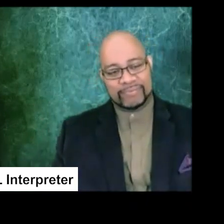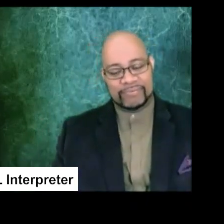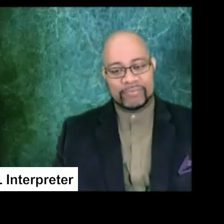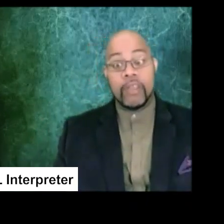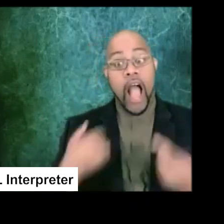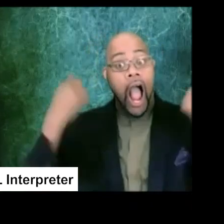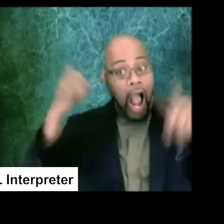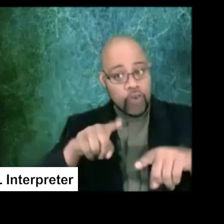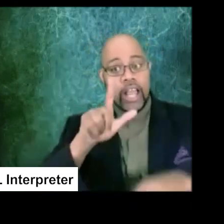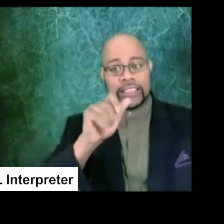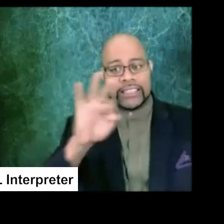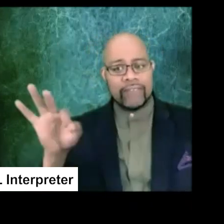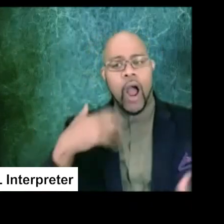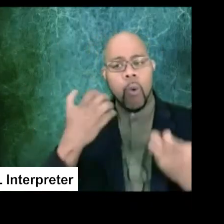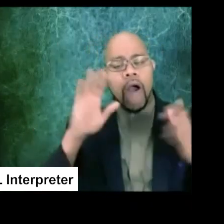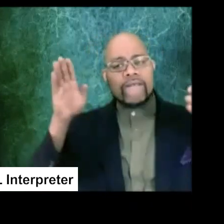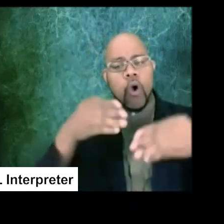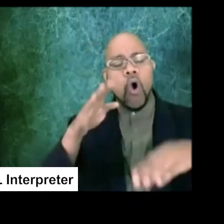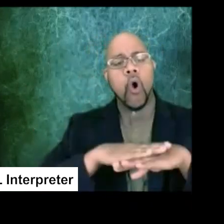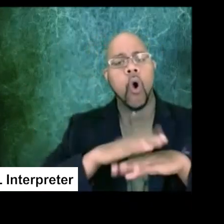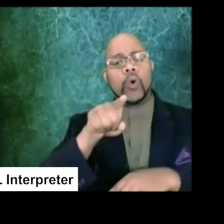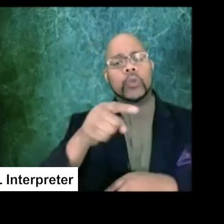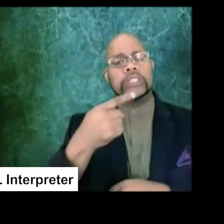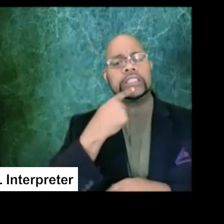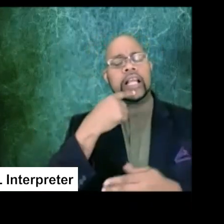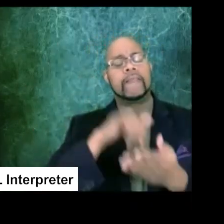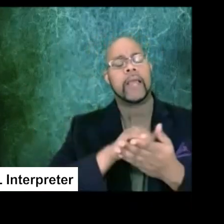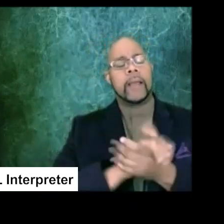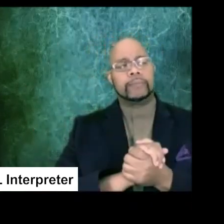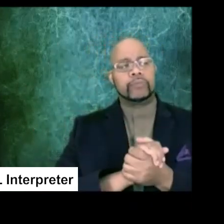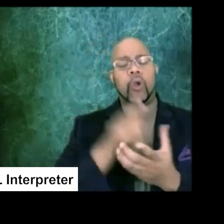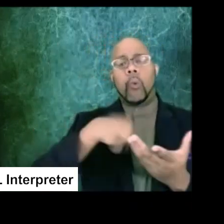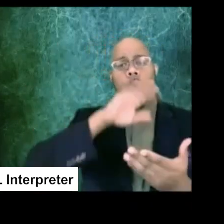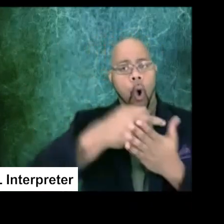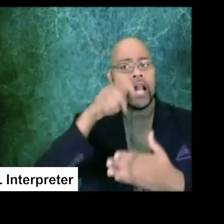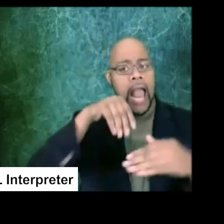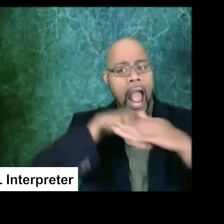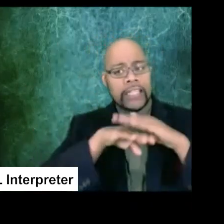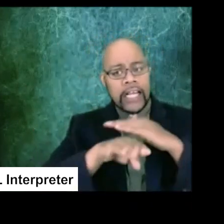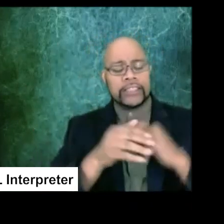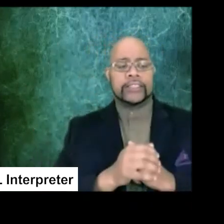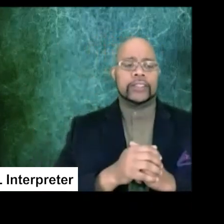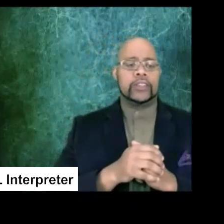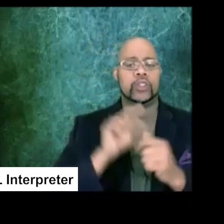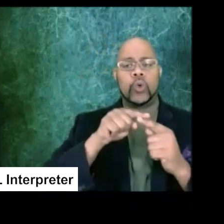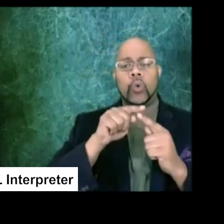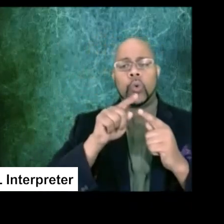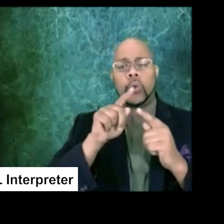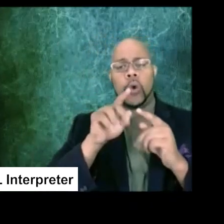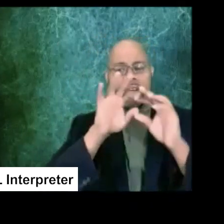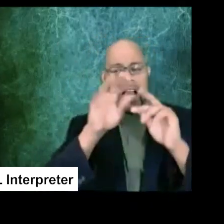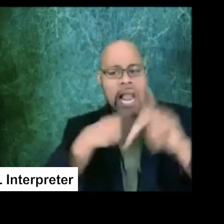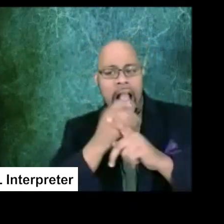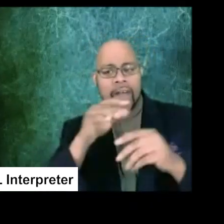I agree, Lateef, and I want to focus on where you said that we all need access to a form of communication that we